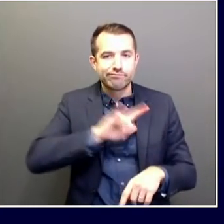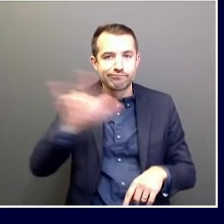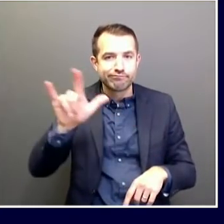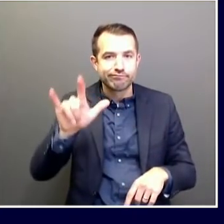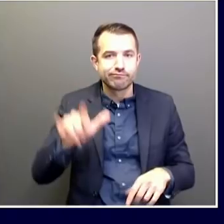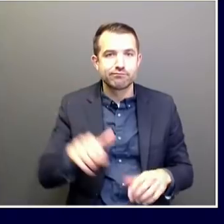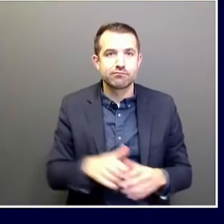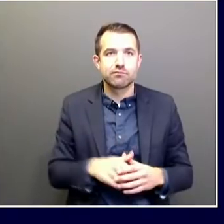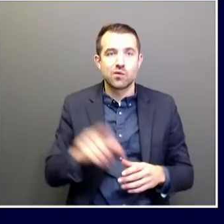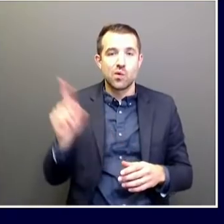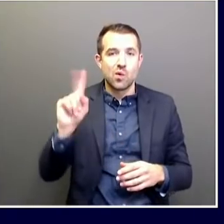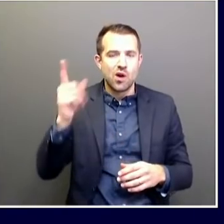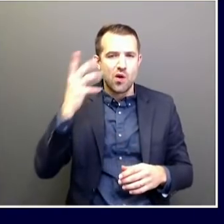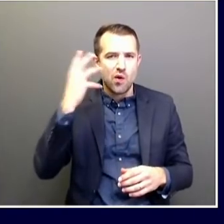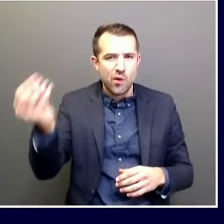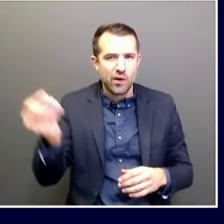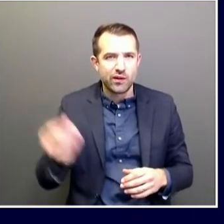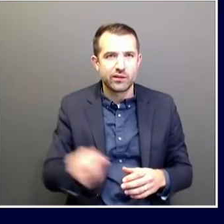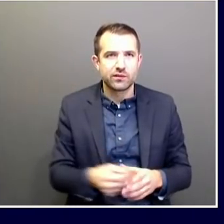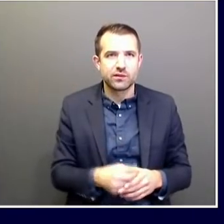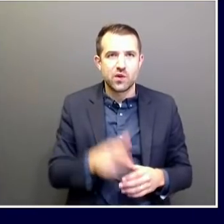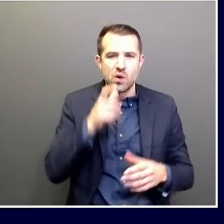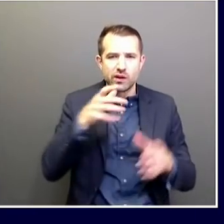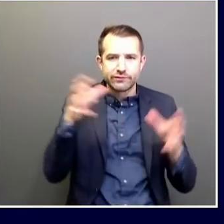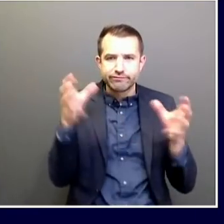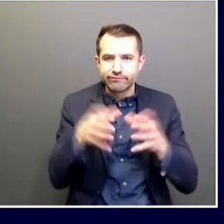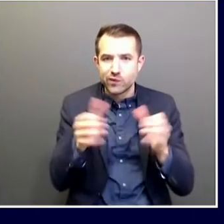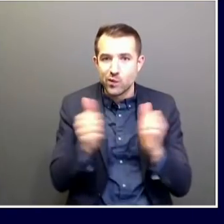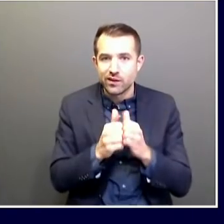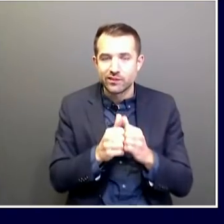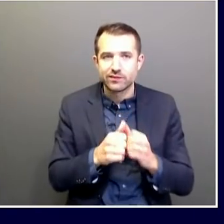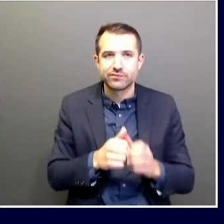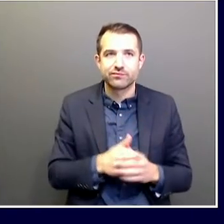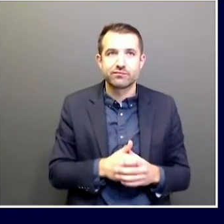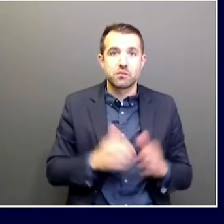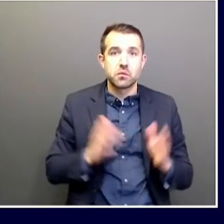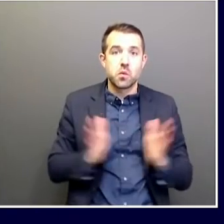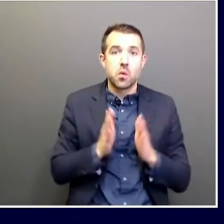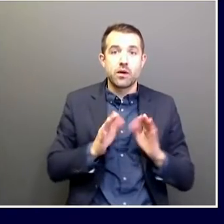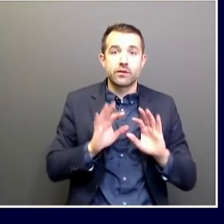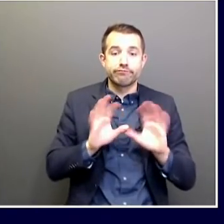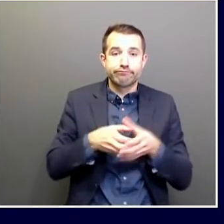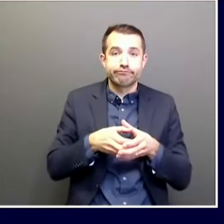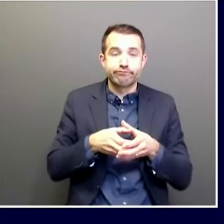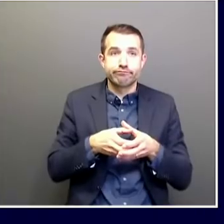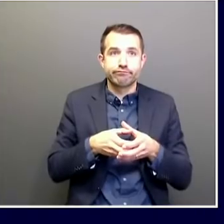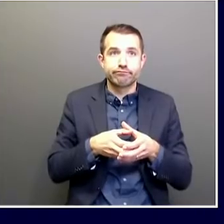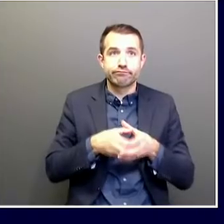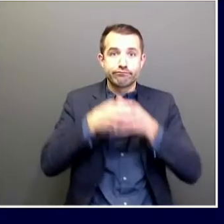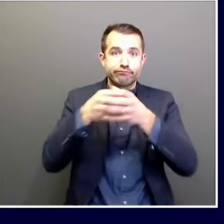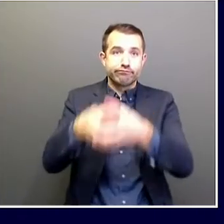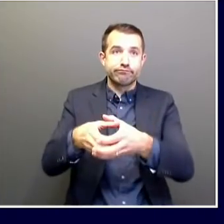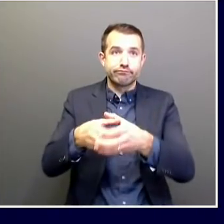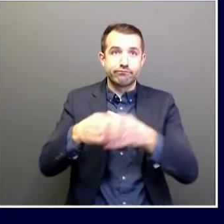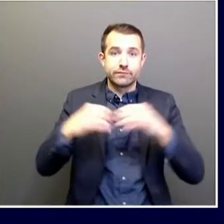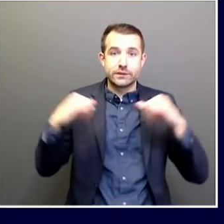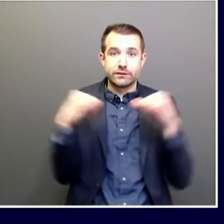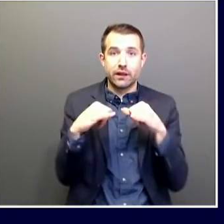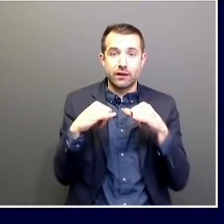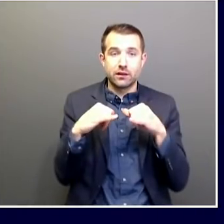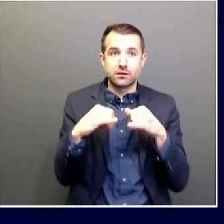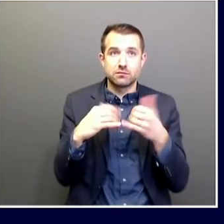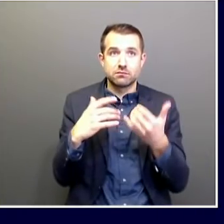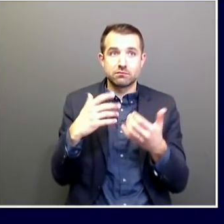with. If they're going to be traveling in a small group and they're only going to be with others who are vaccinated when they arrive